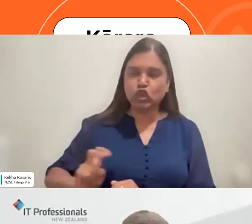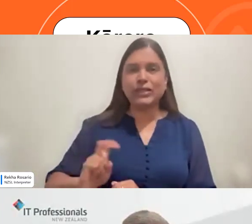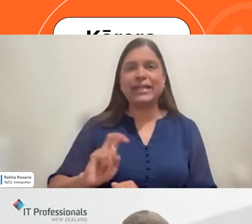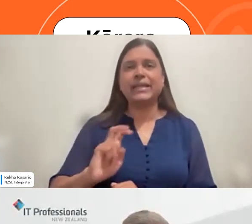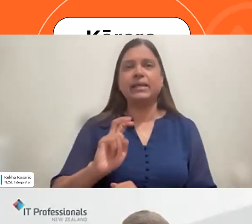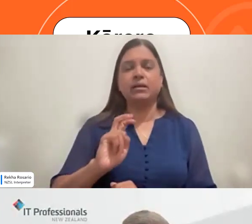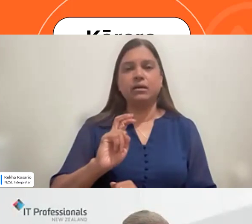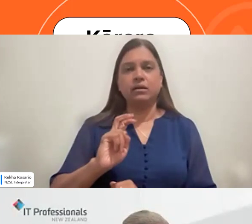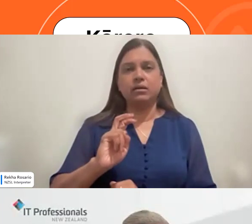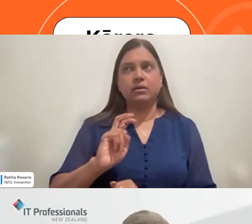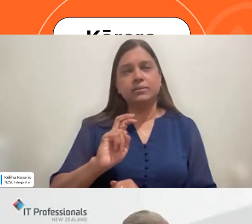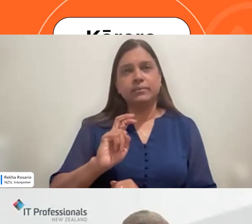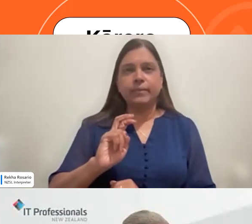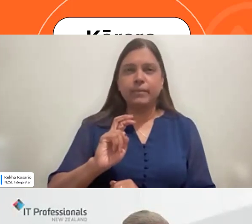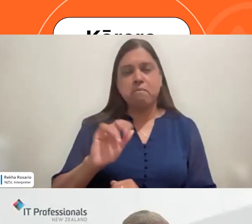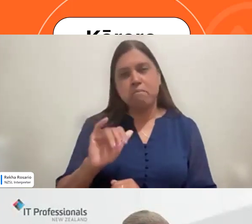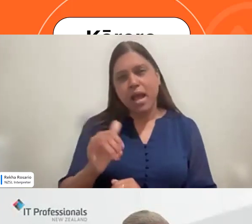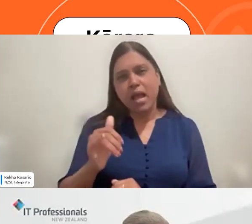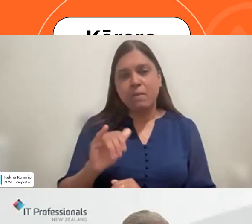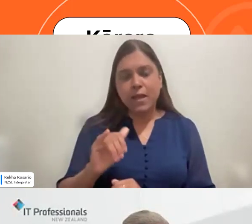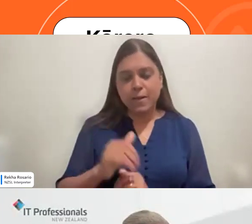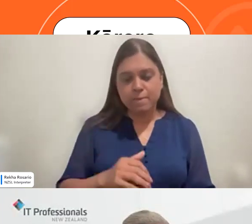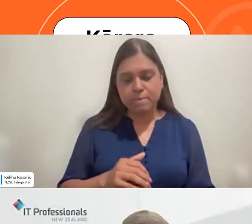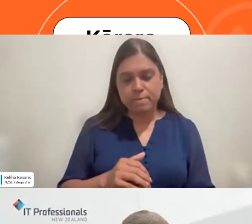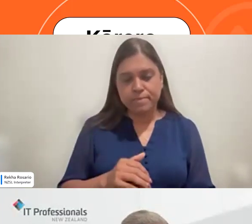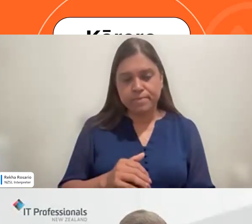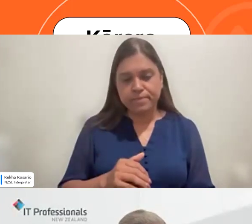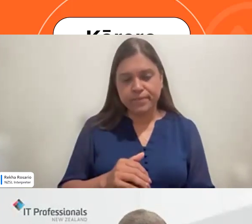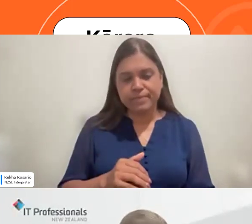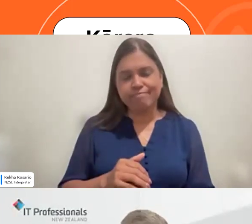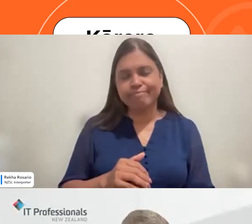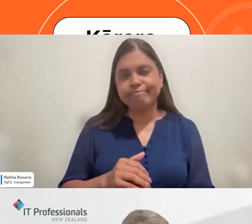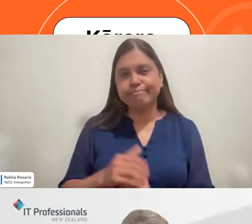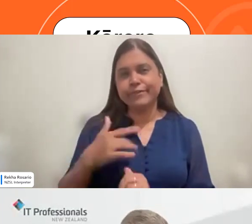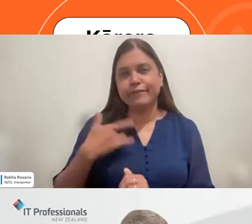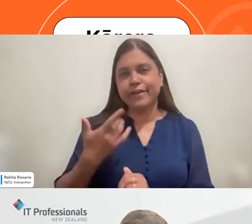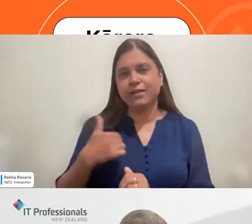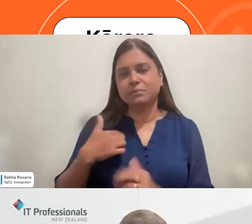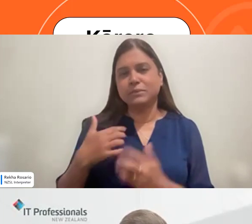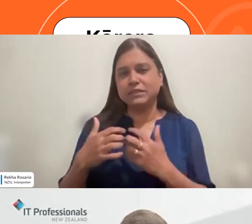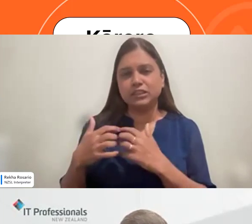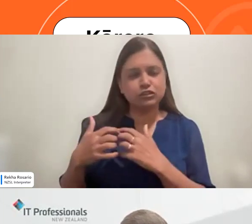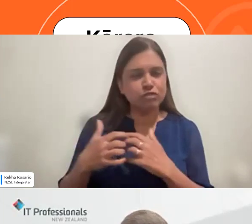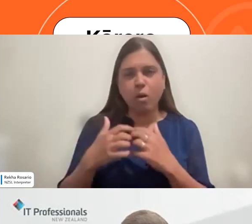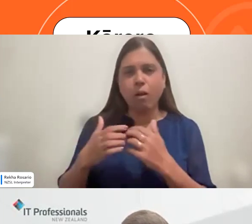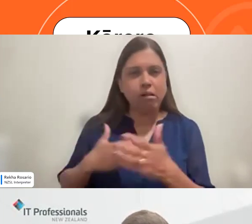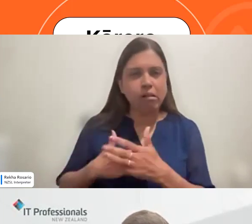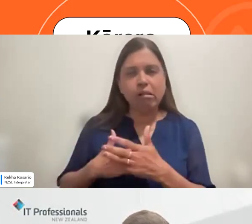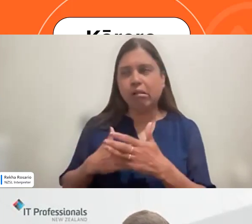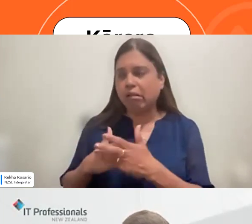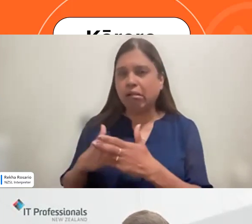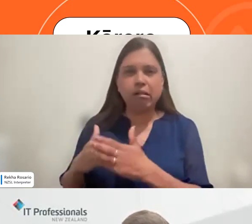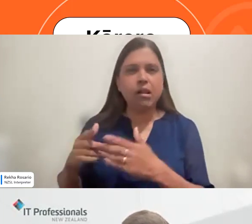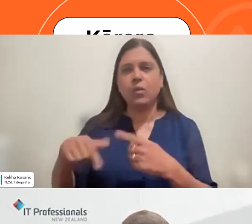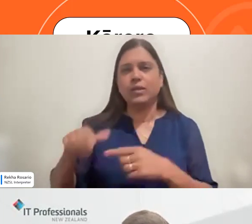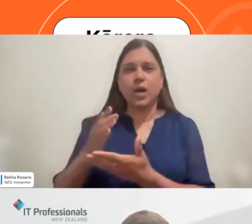while it may be hidden, I certainly struggled with some of those aspects.